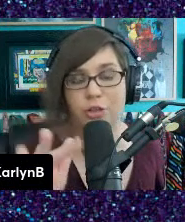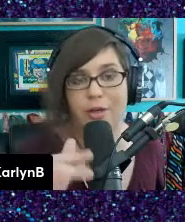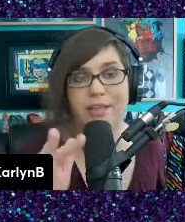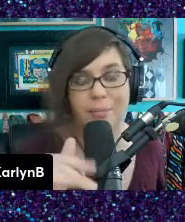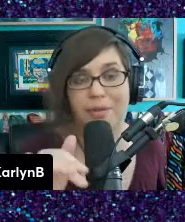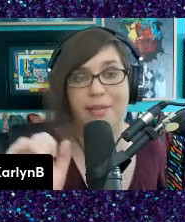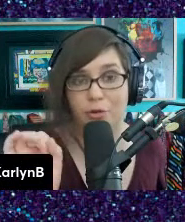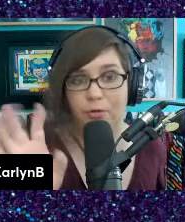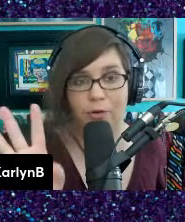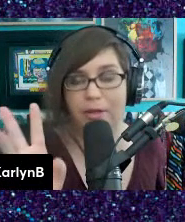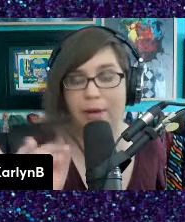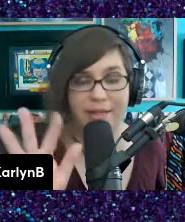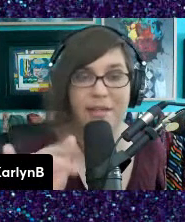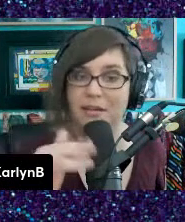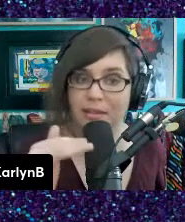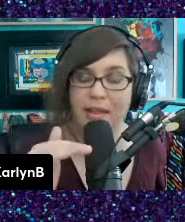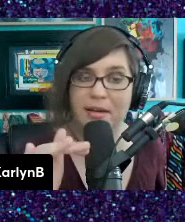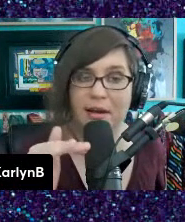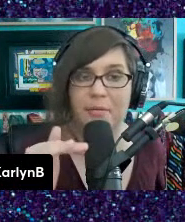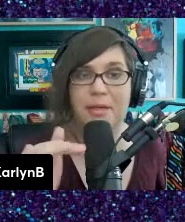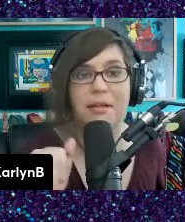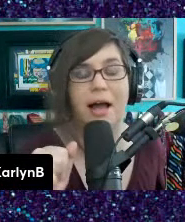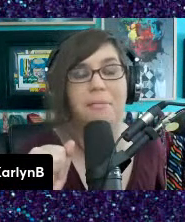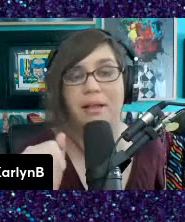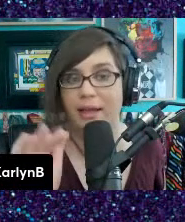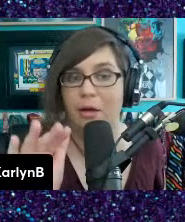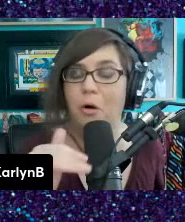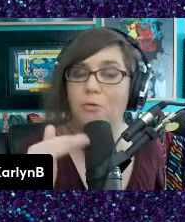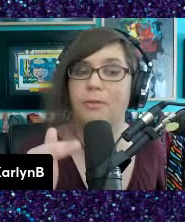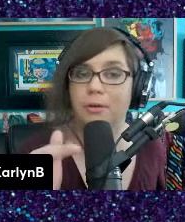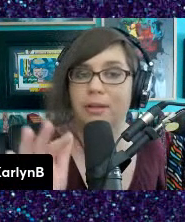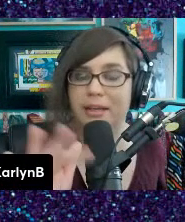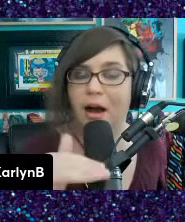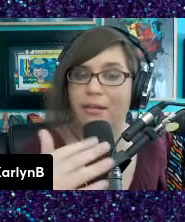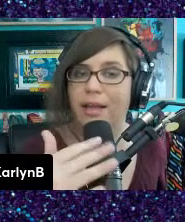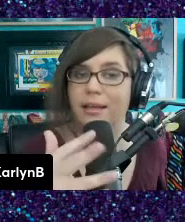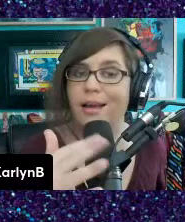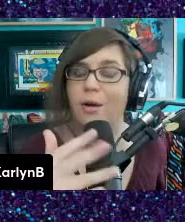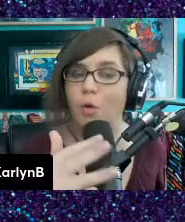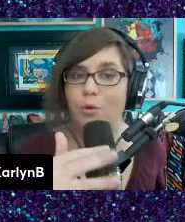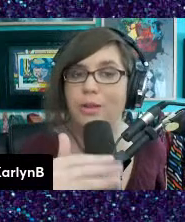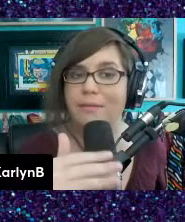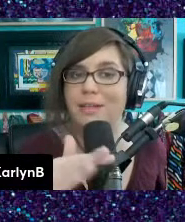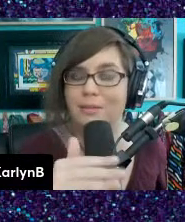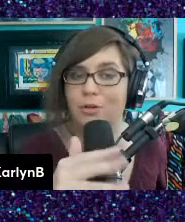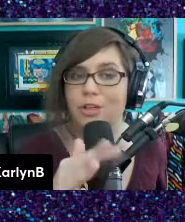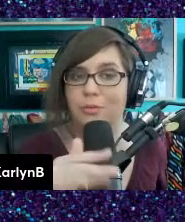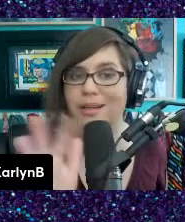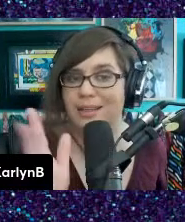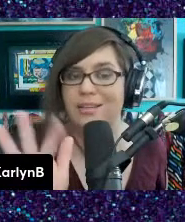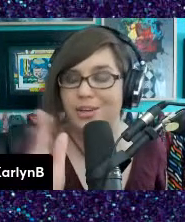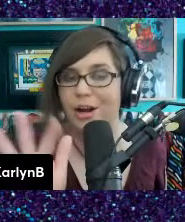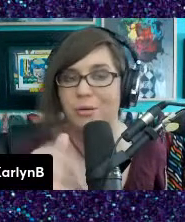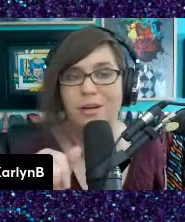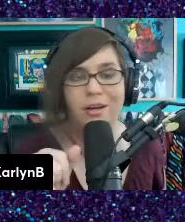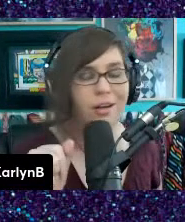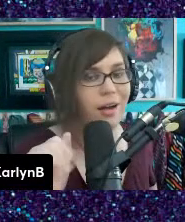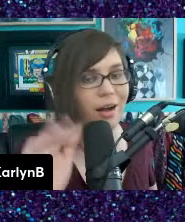you're doing something that's overtly racist, and then that's not going to be allowed. But like overtly, not like woke leftist version of